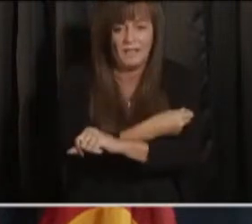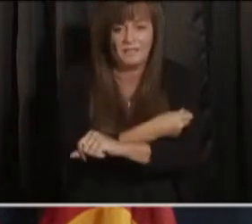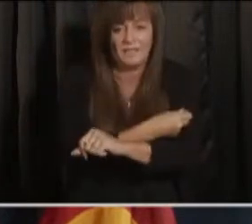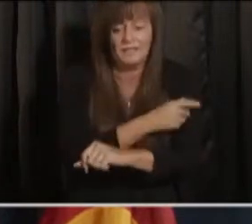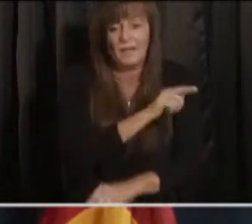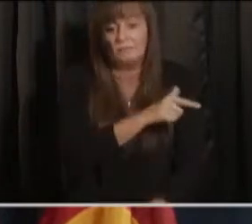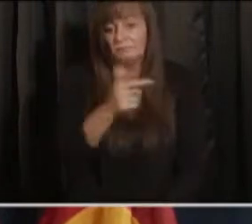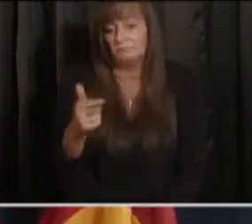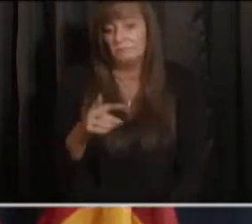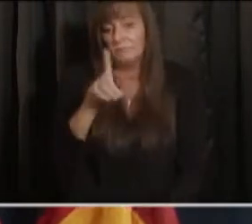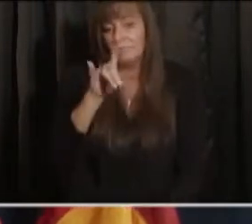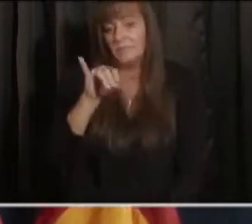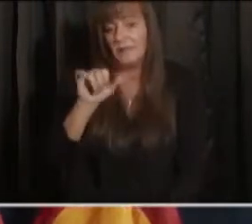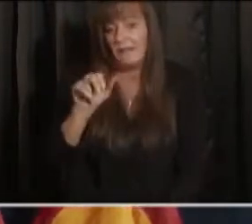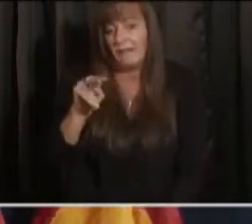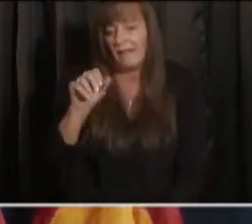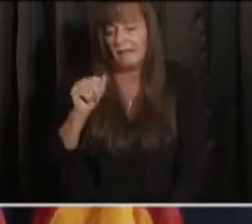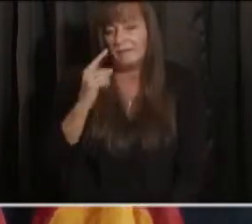pediatricians.